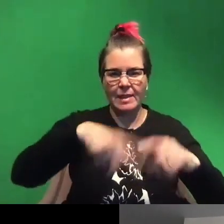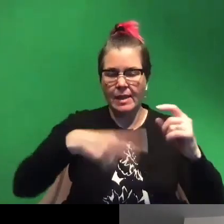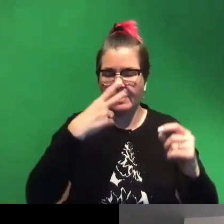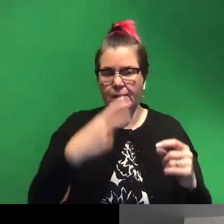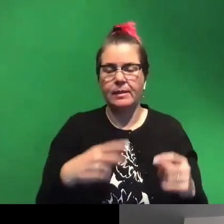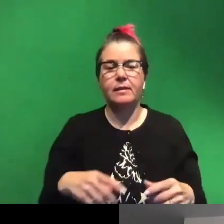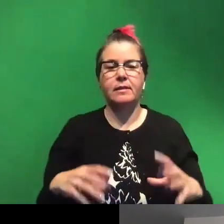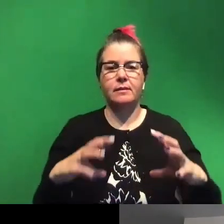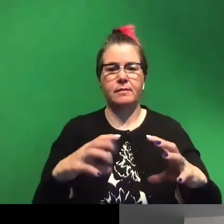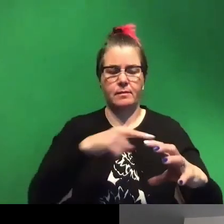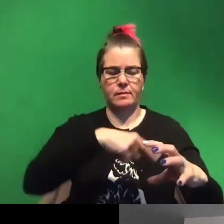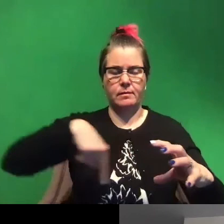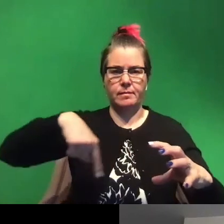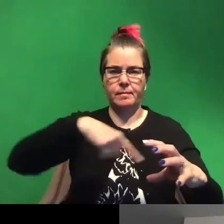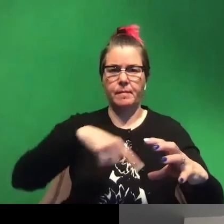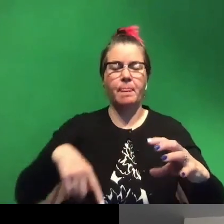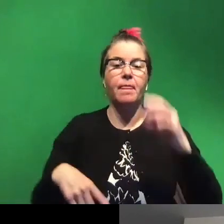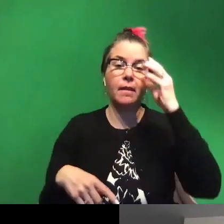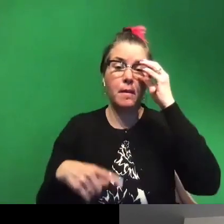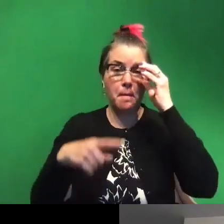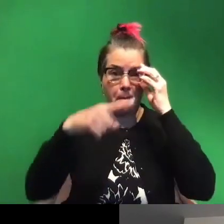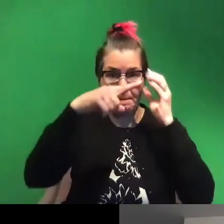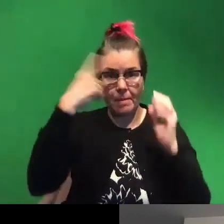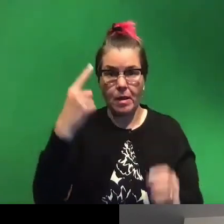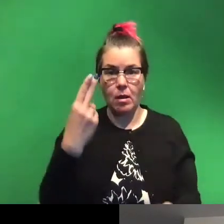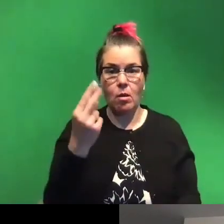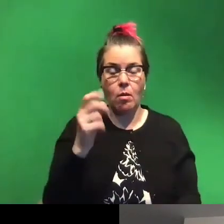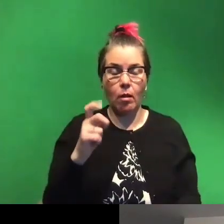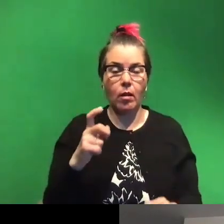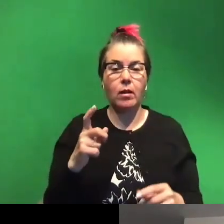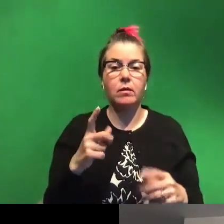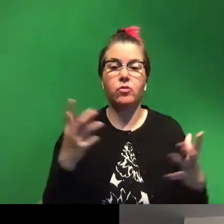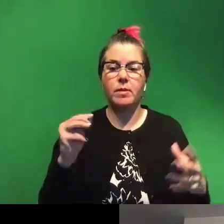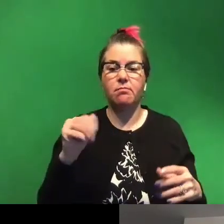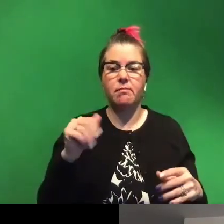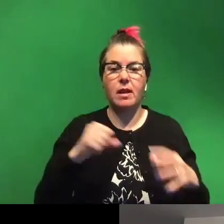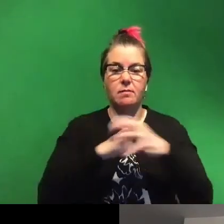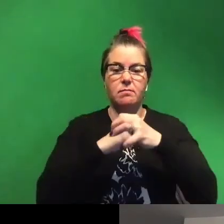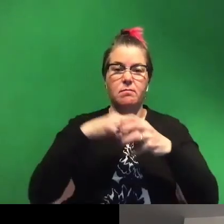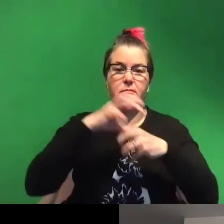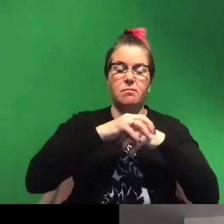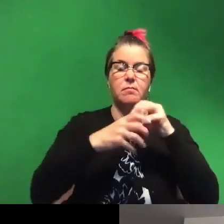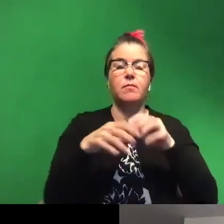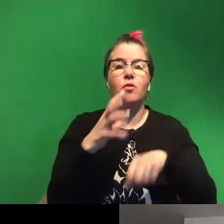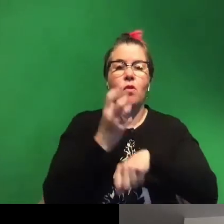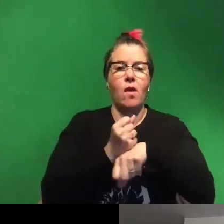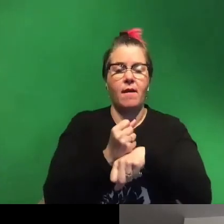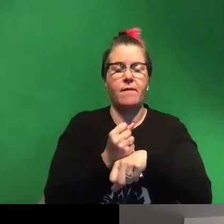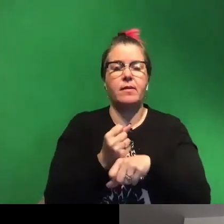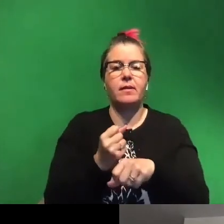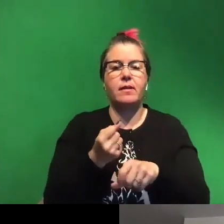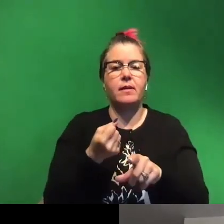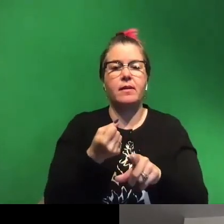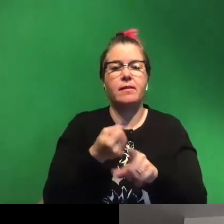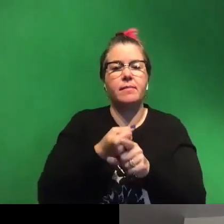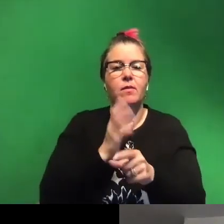because the black hole has so much mass, the gravity effects bend